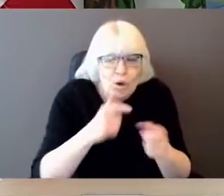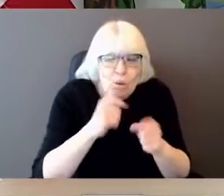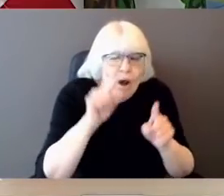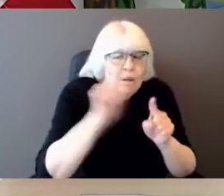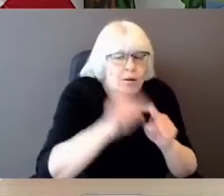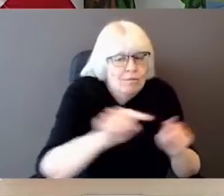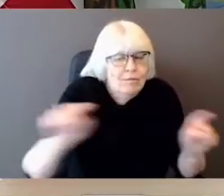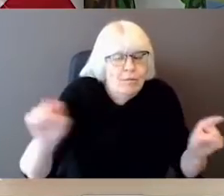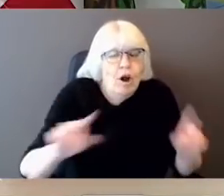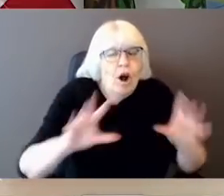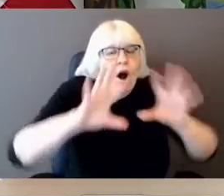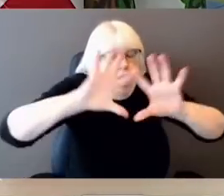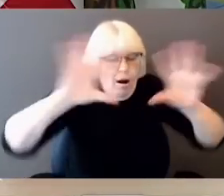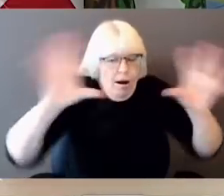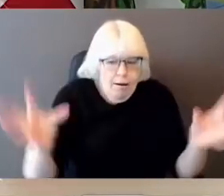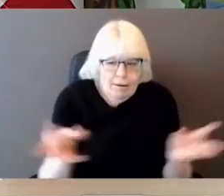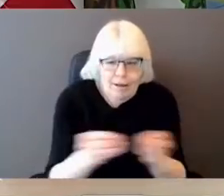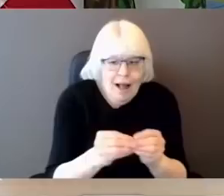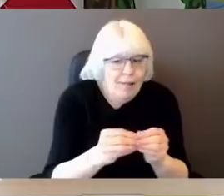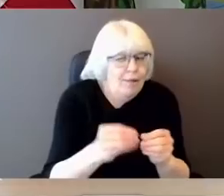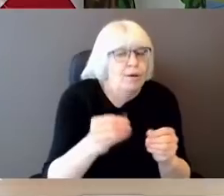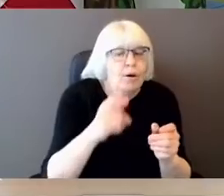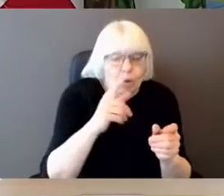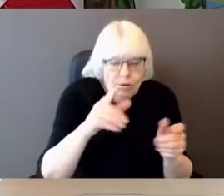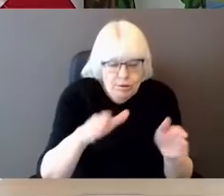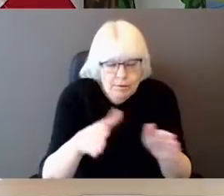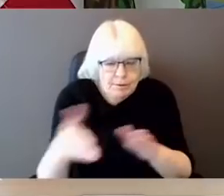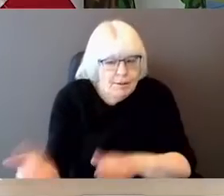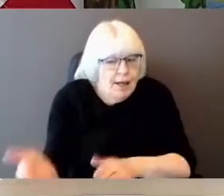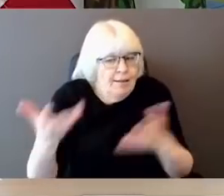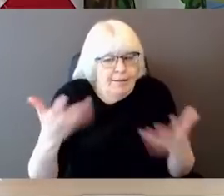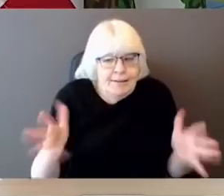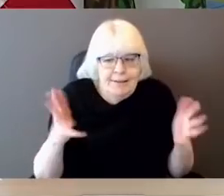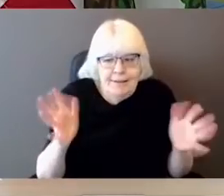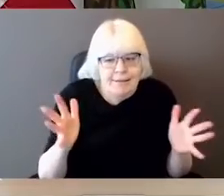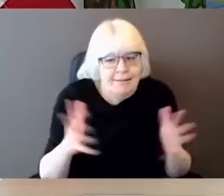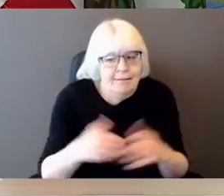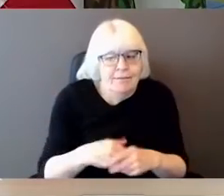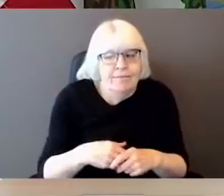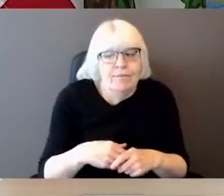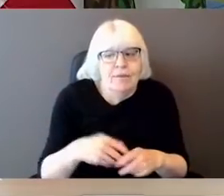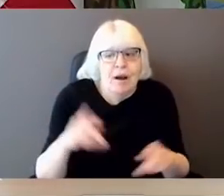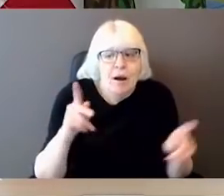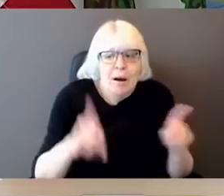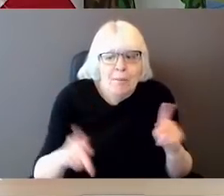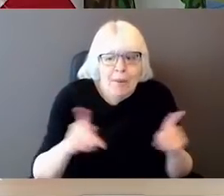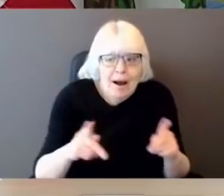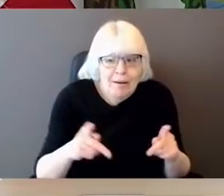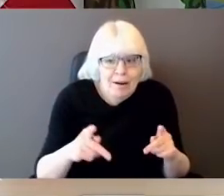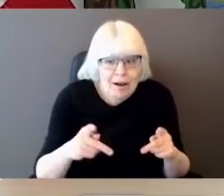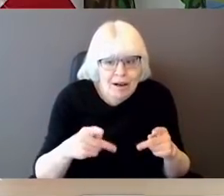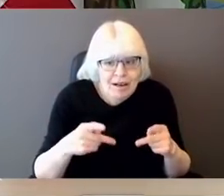of the terminology when reporting resolved or recovered cases. The